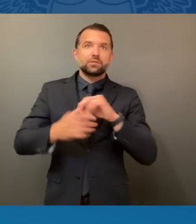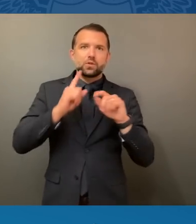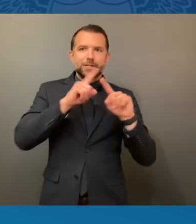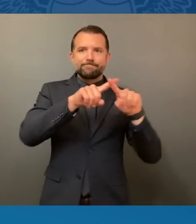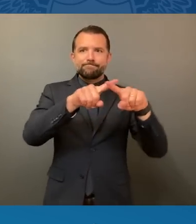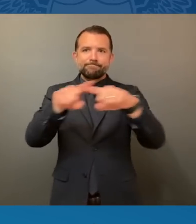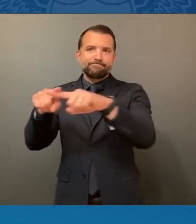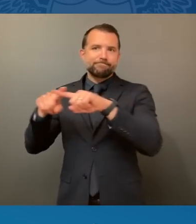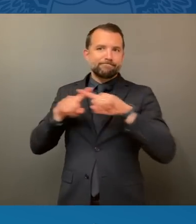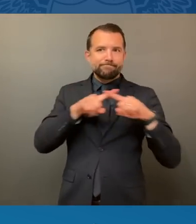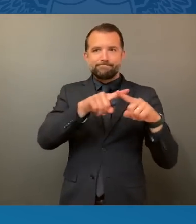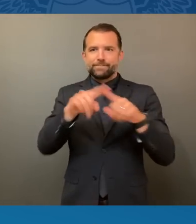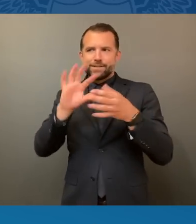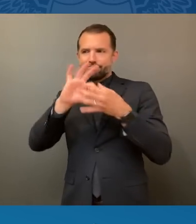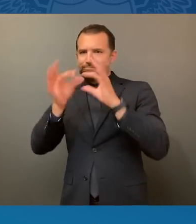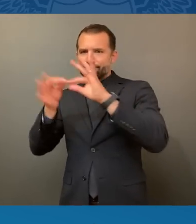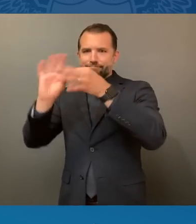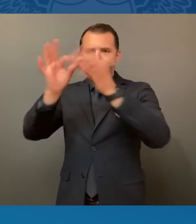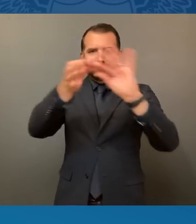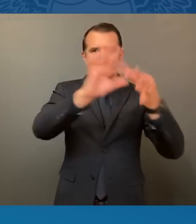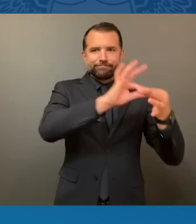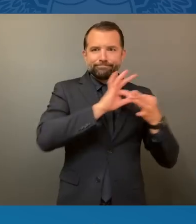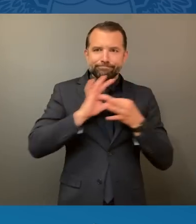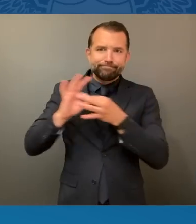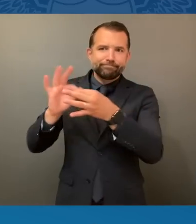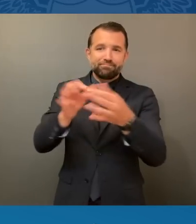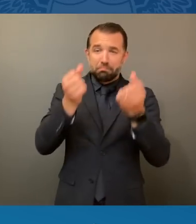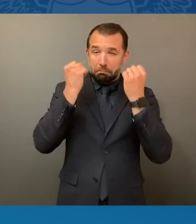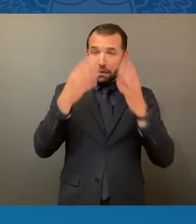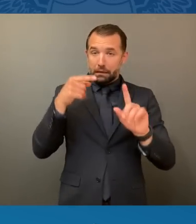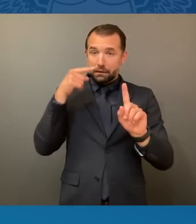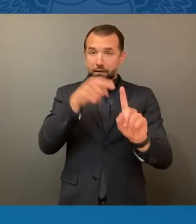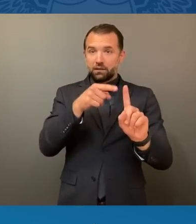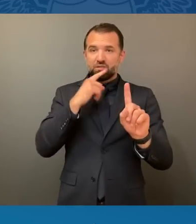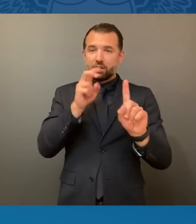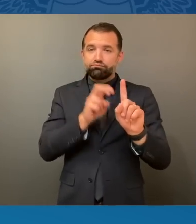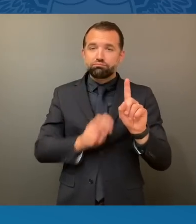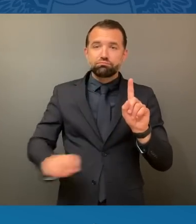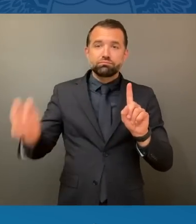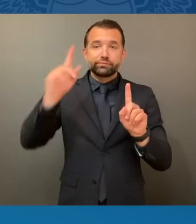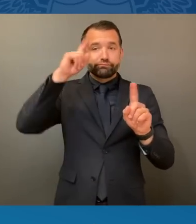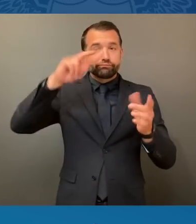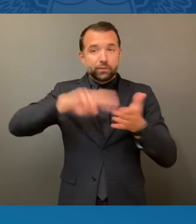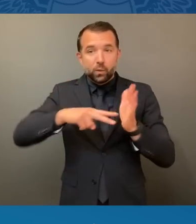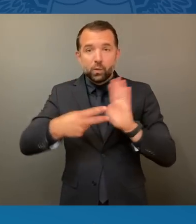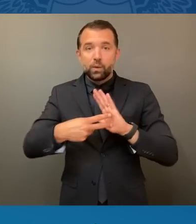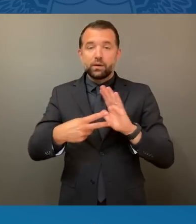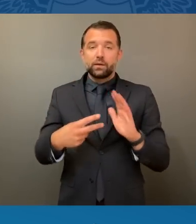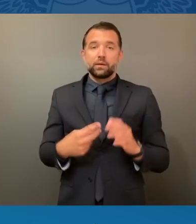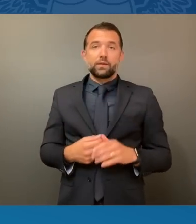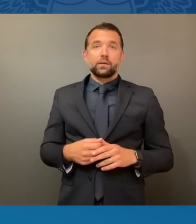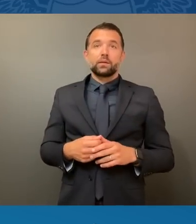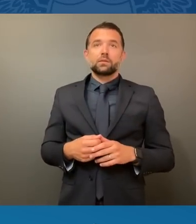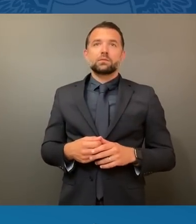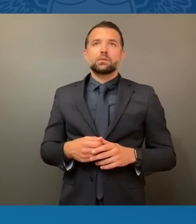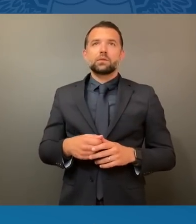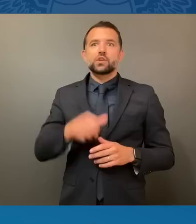I purposely curated that trip. So it was not going to be about hungry children and